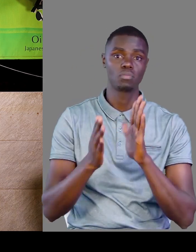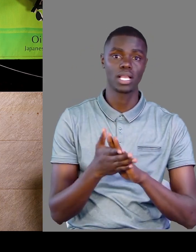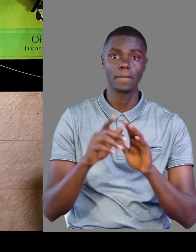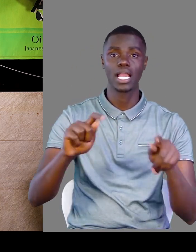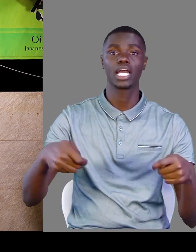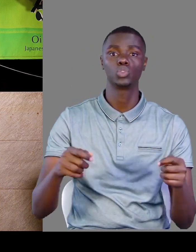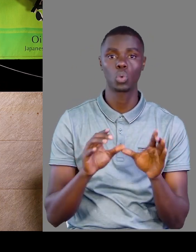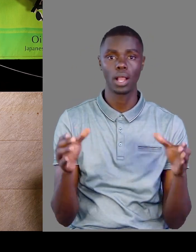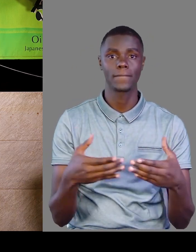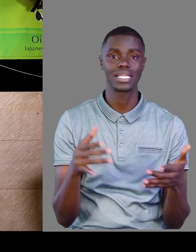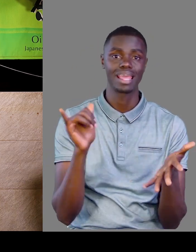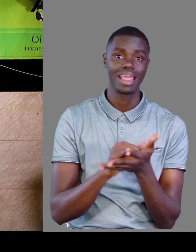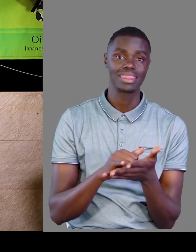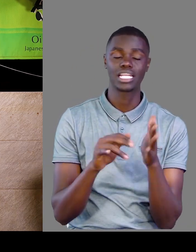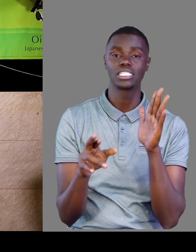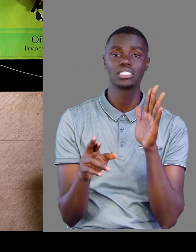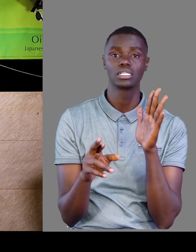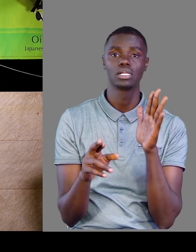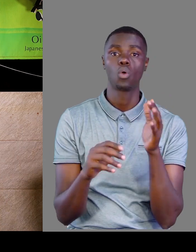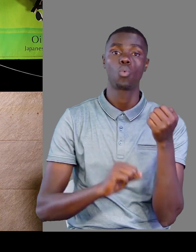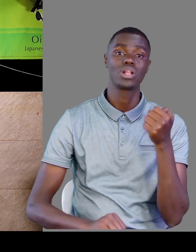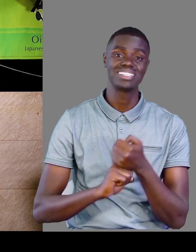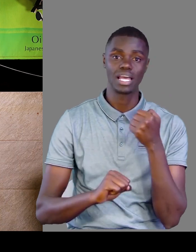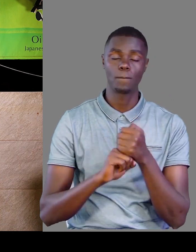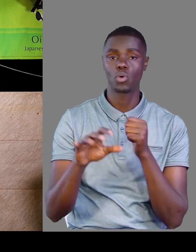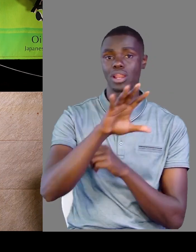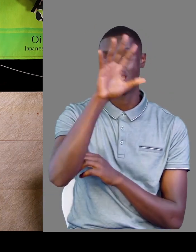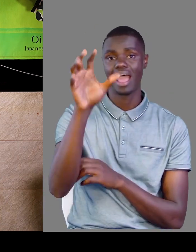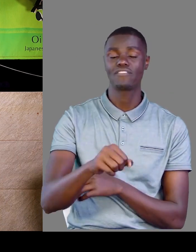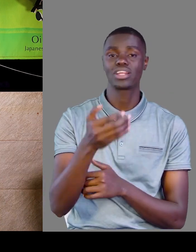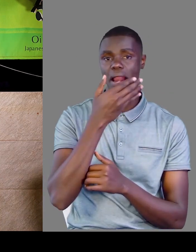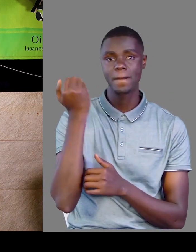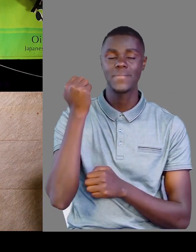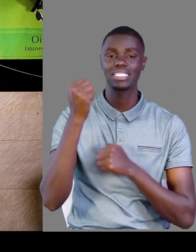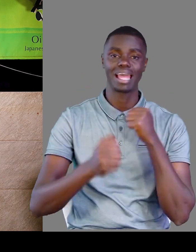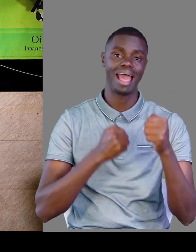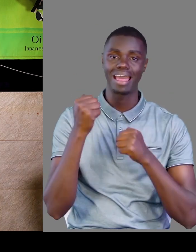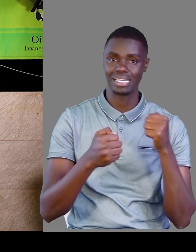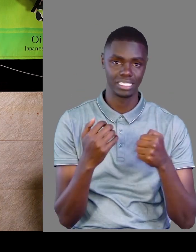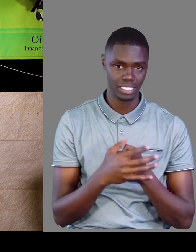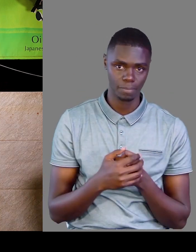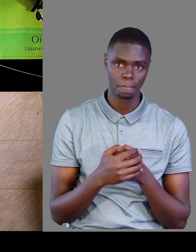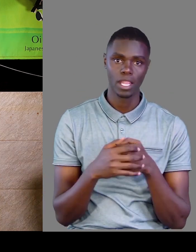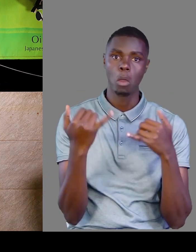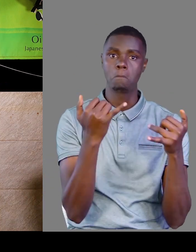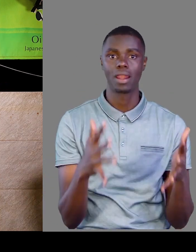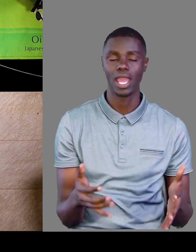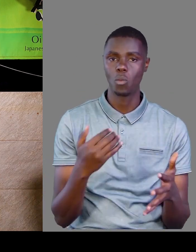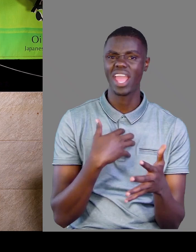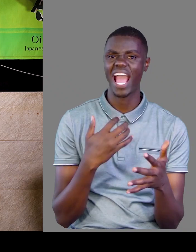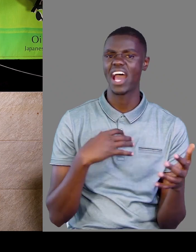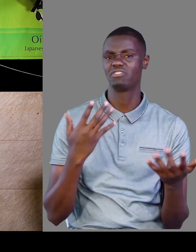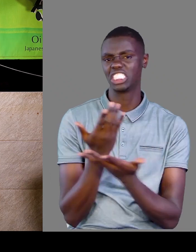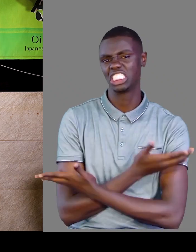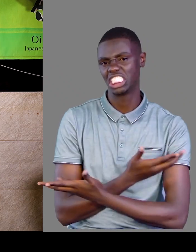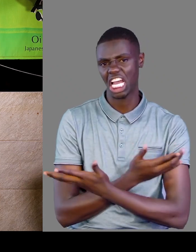shoe company one day that will support African-based athletes. So right now we have